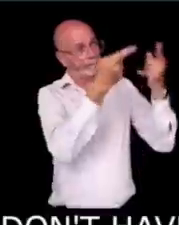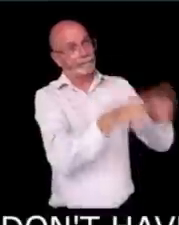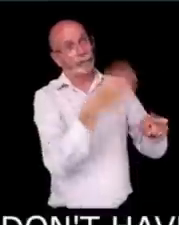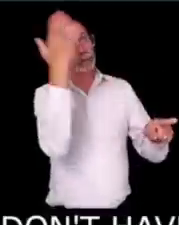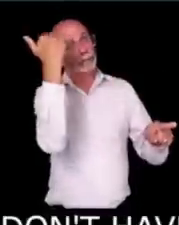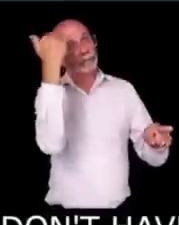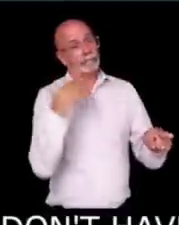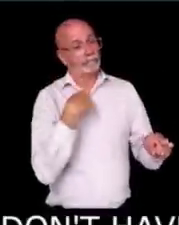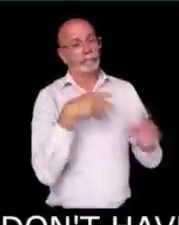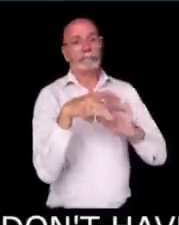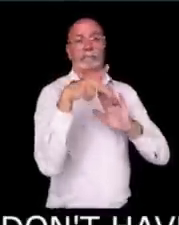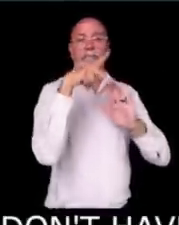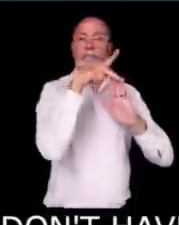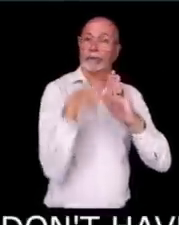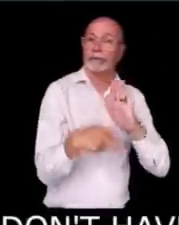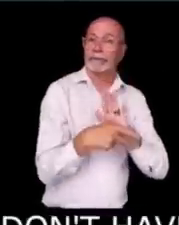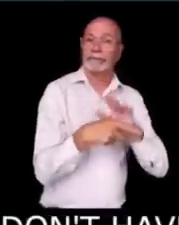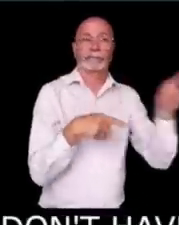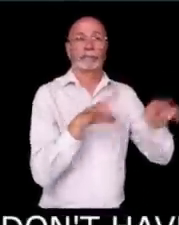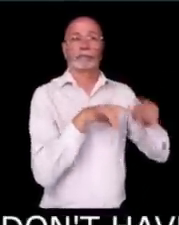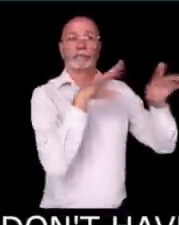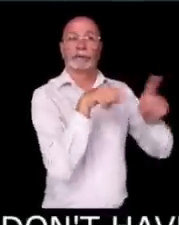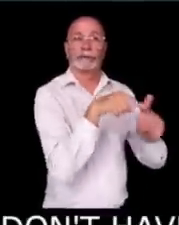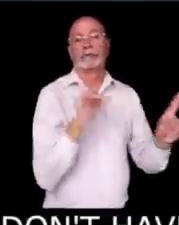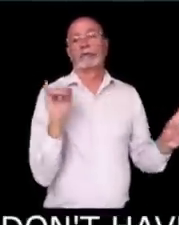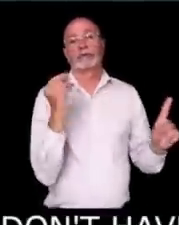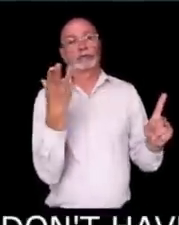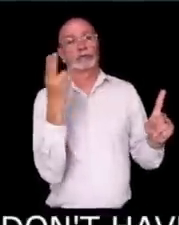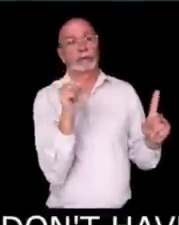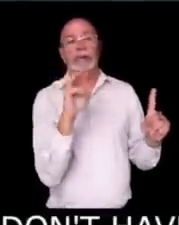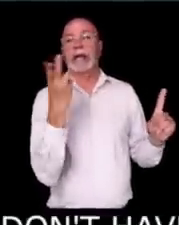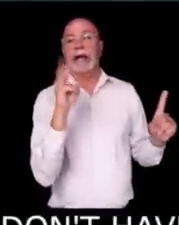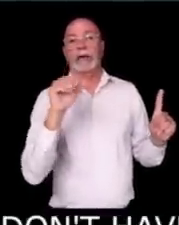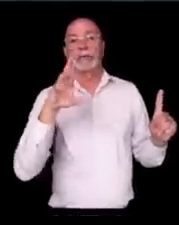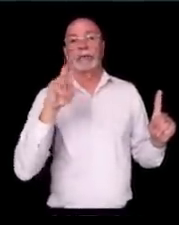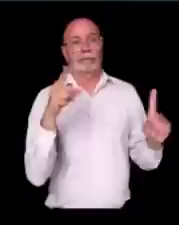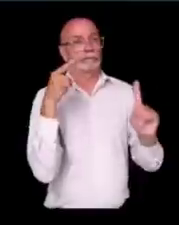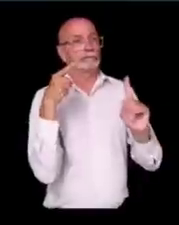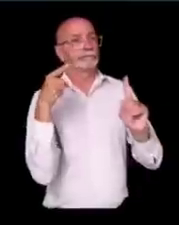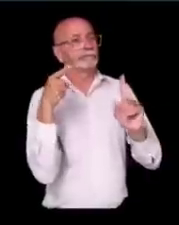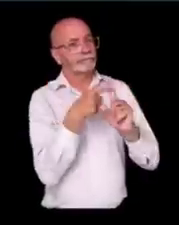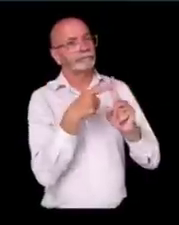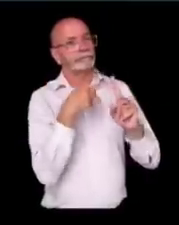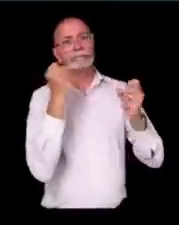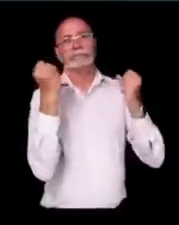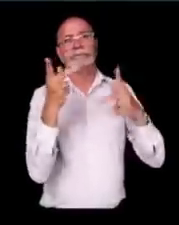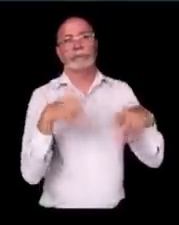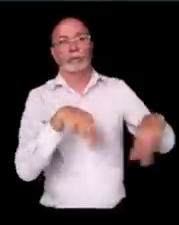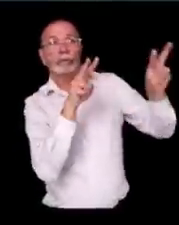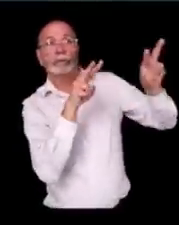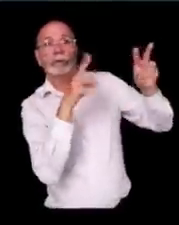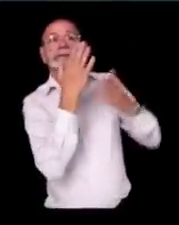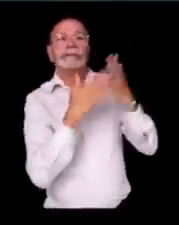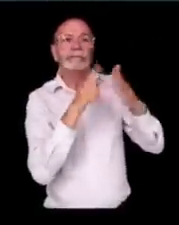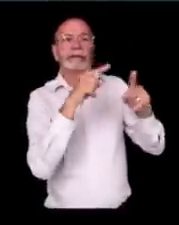settings. And John Howard, as a politician, can be a polarizing figure in Australia, but even